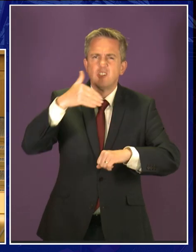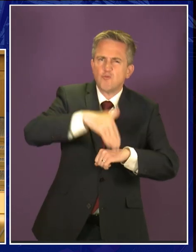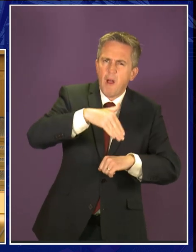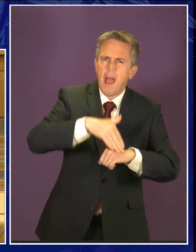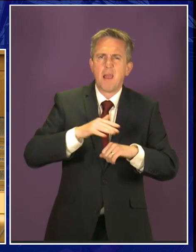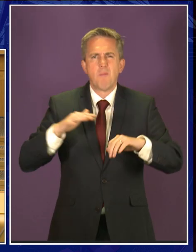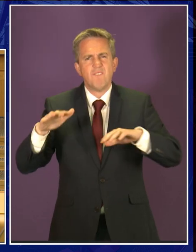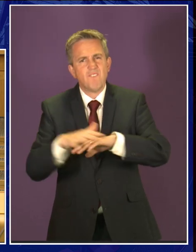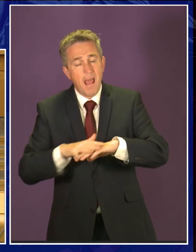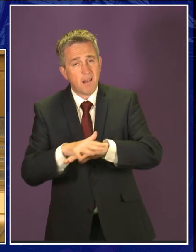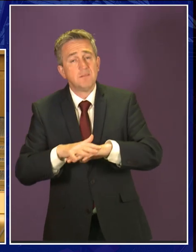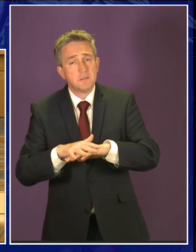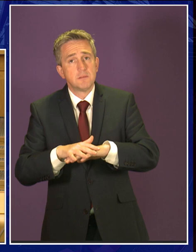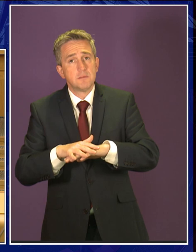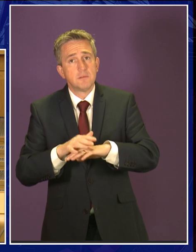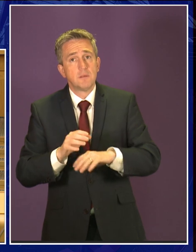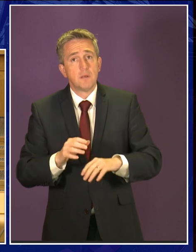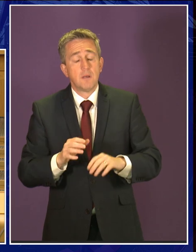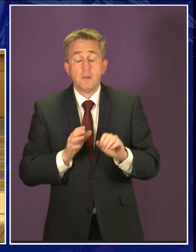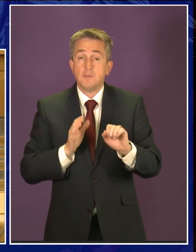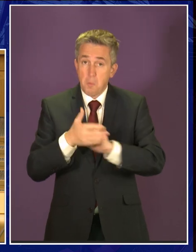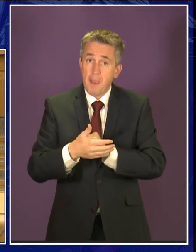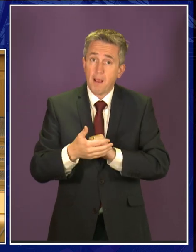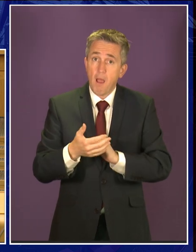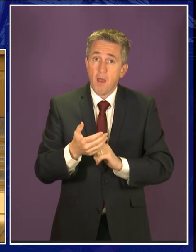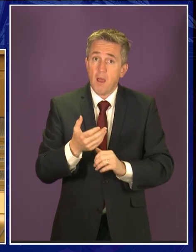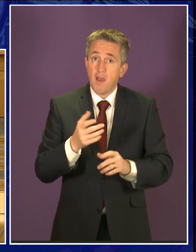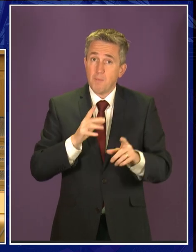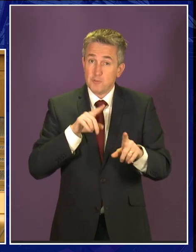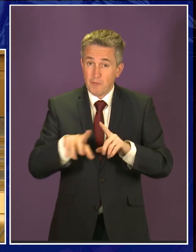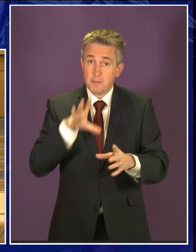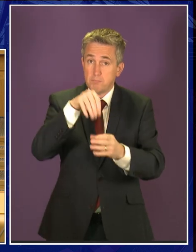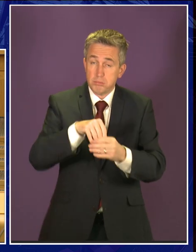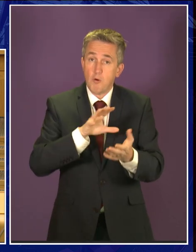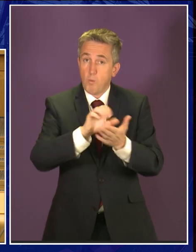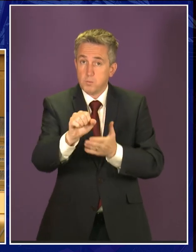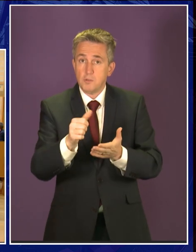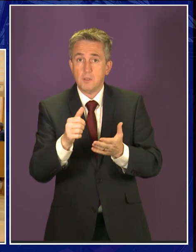have seen successes of, or cases of successes of that in Jamaica.